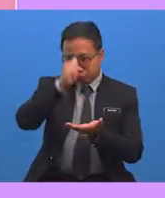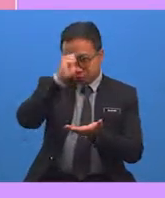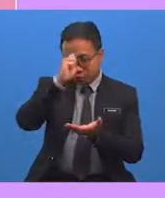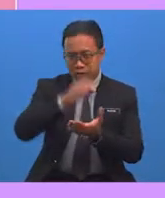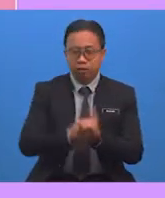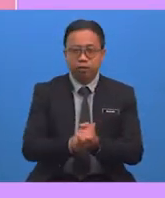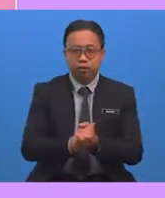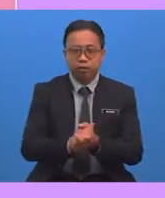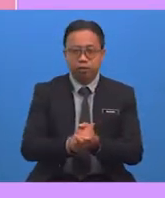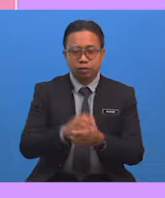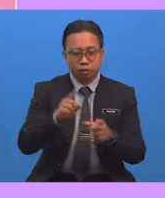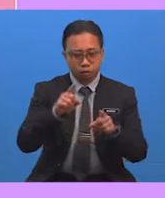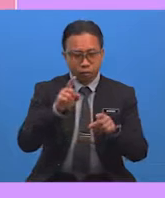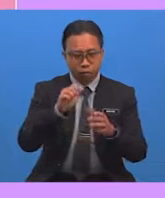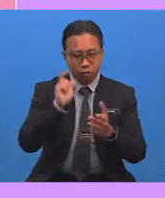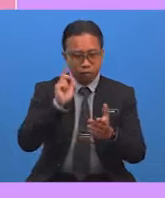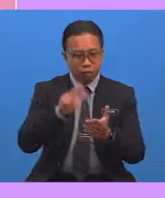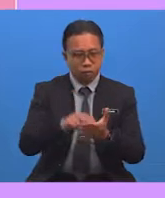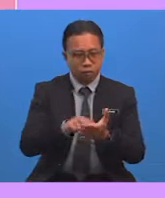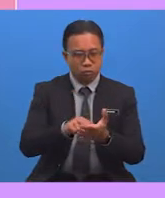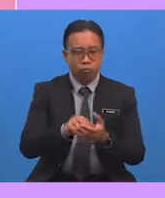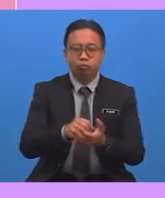determining success.